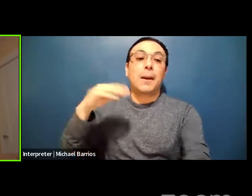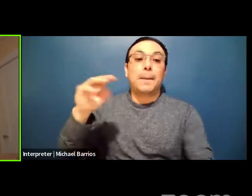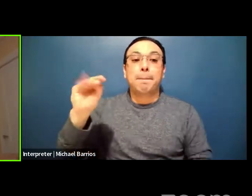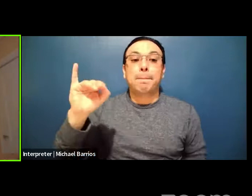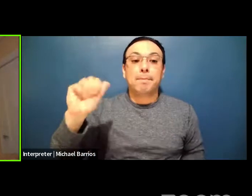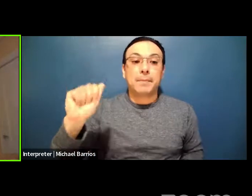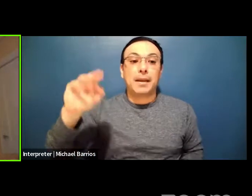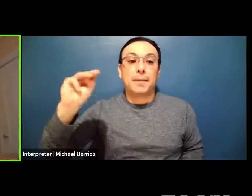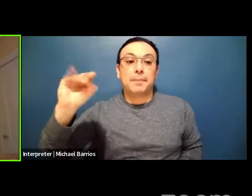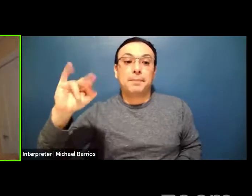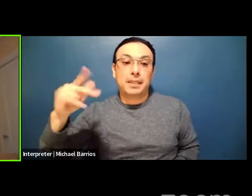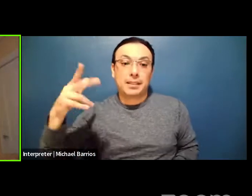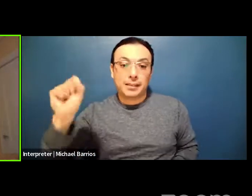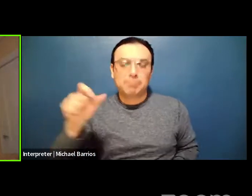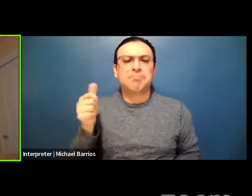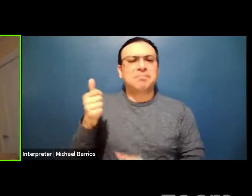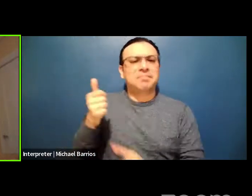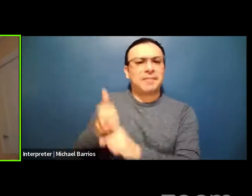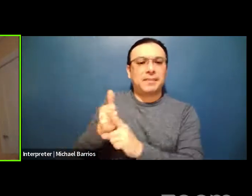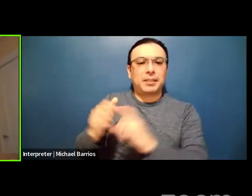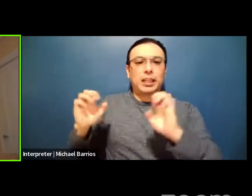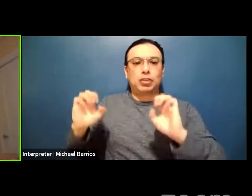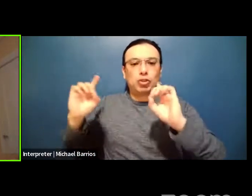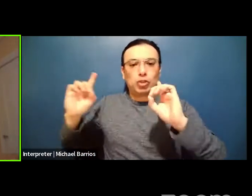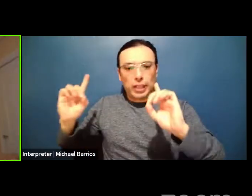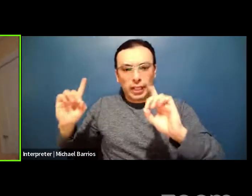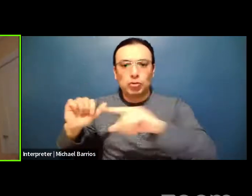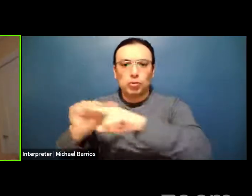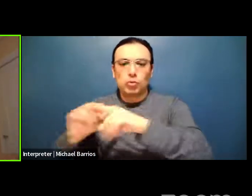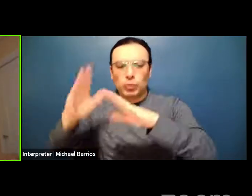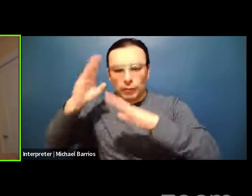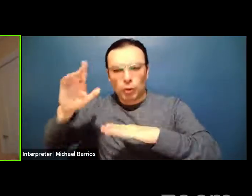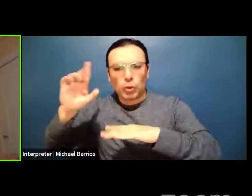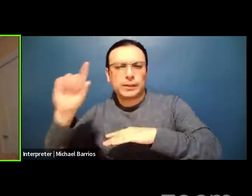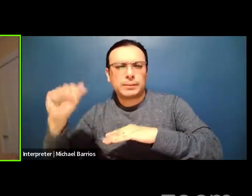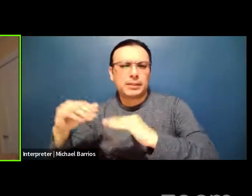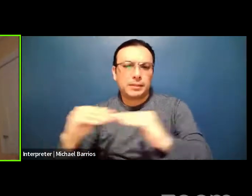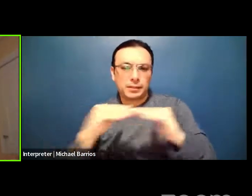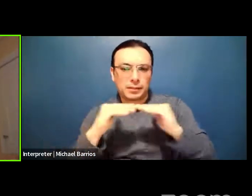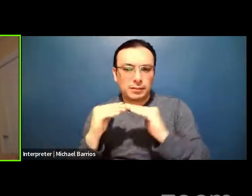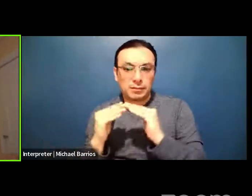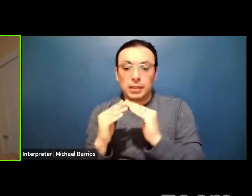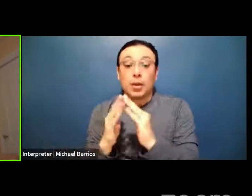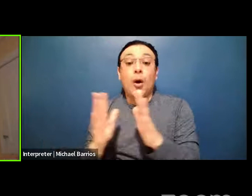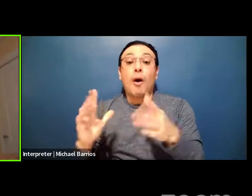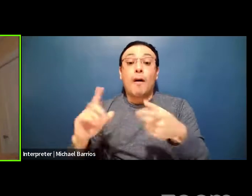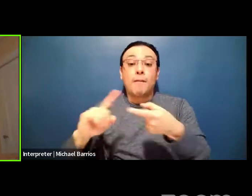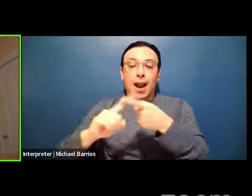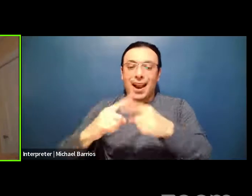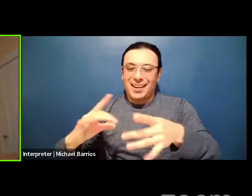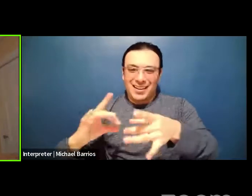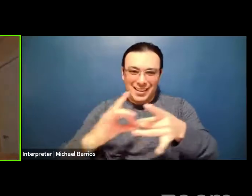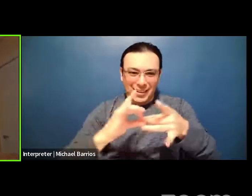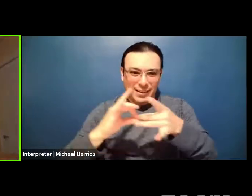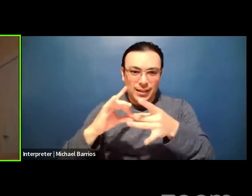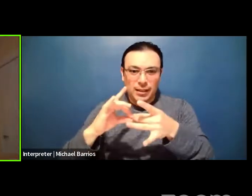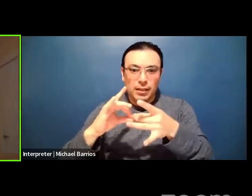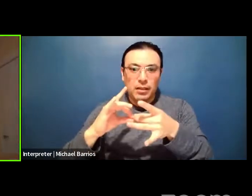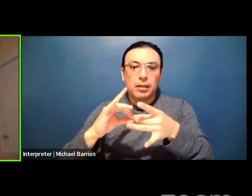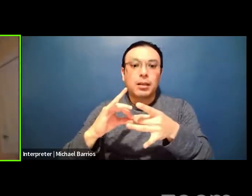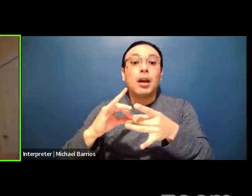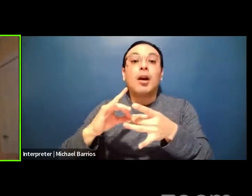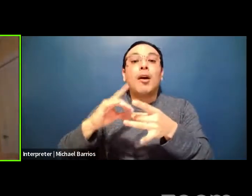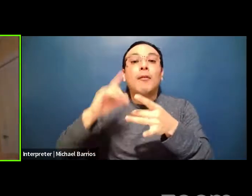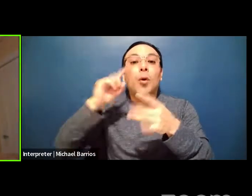justice who will talk about the forms of kinship that can grow around what she calls access intimacy. That